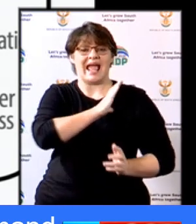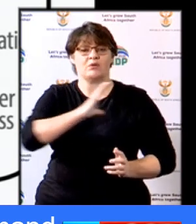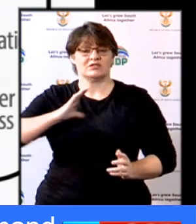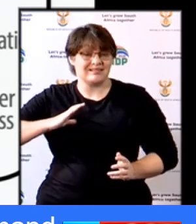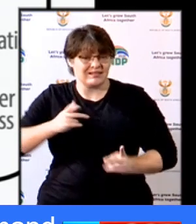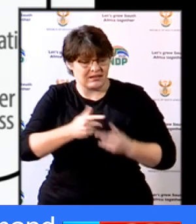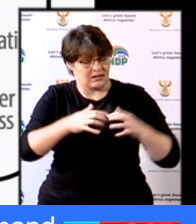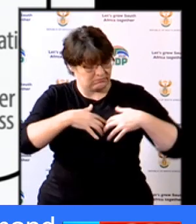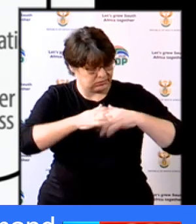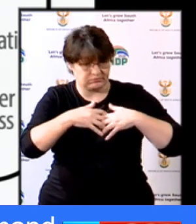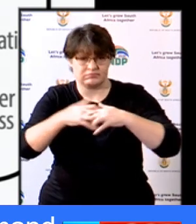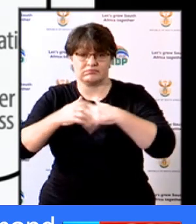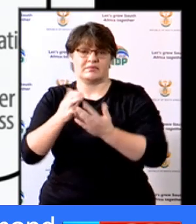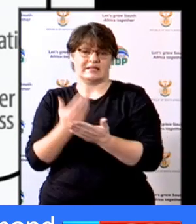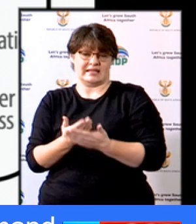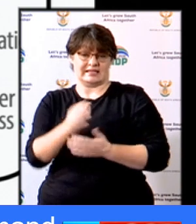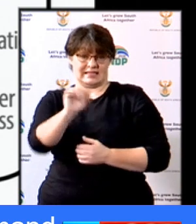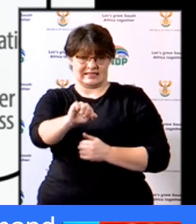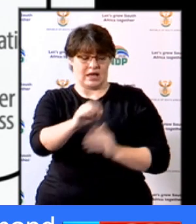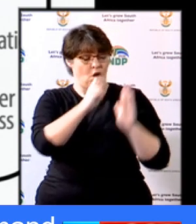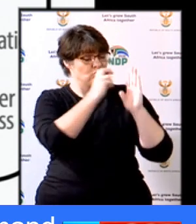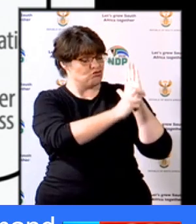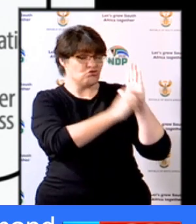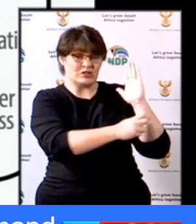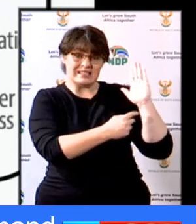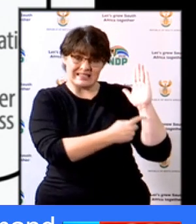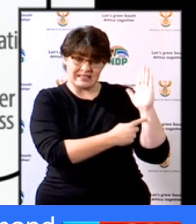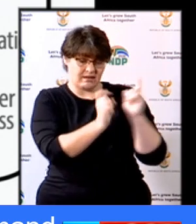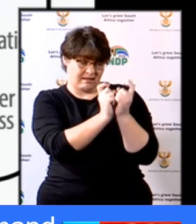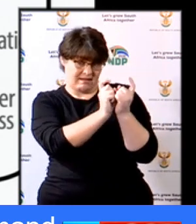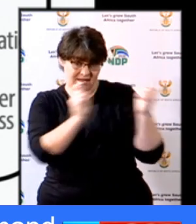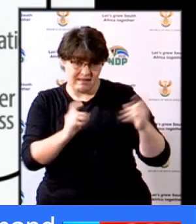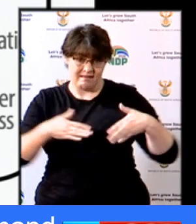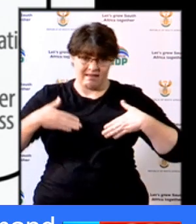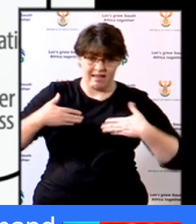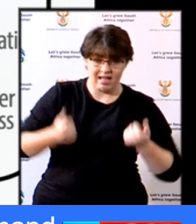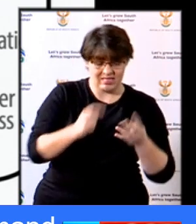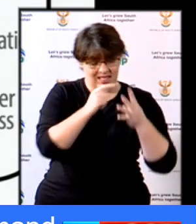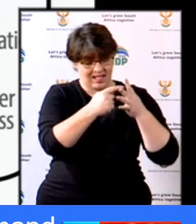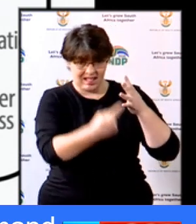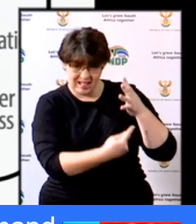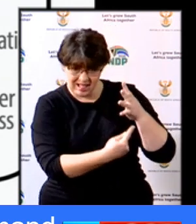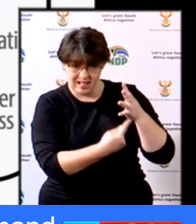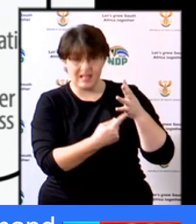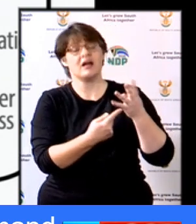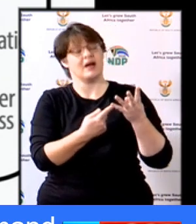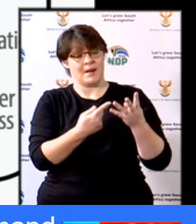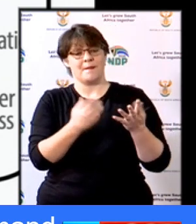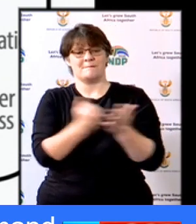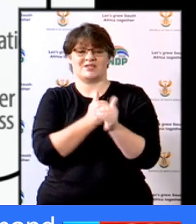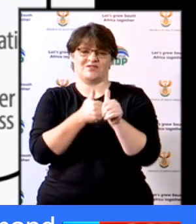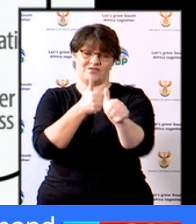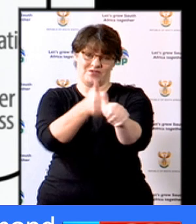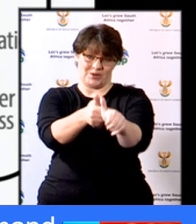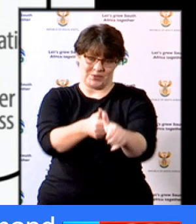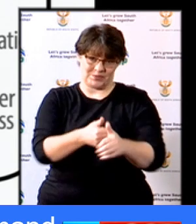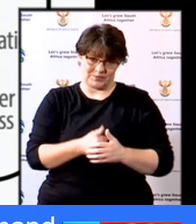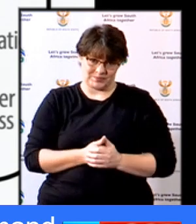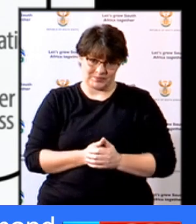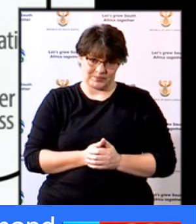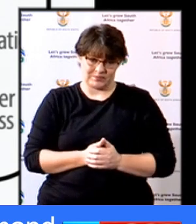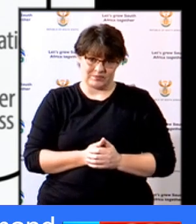can take place, but under strict health protocols and social distancing,